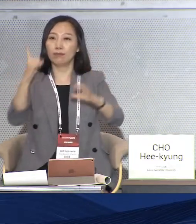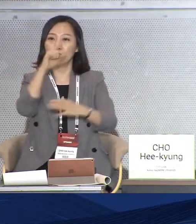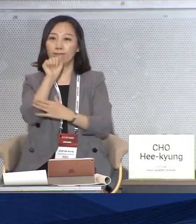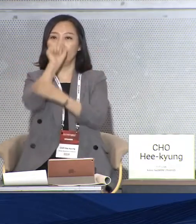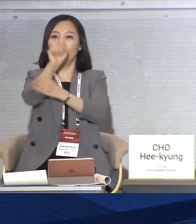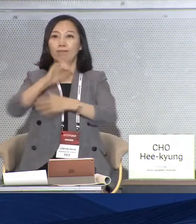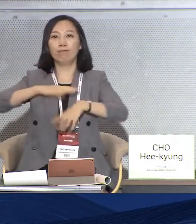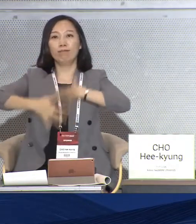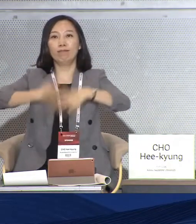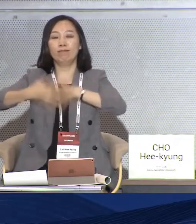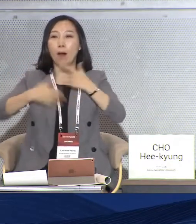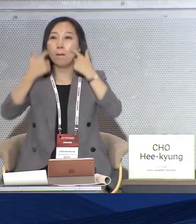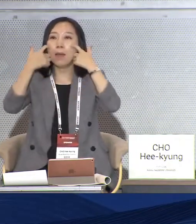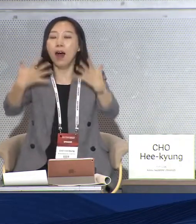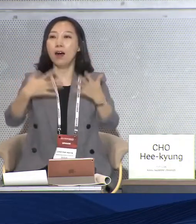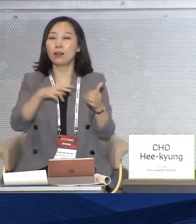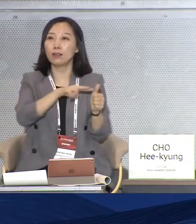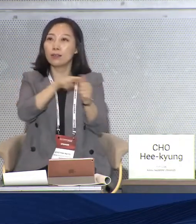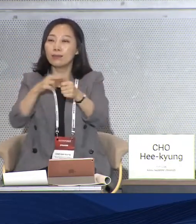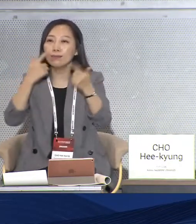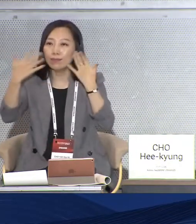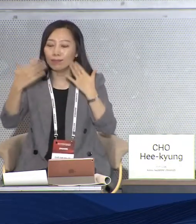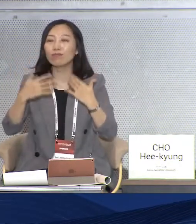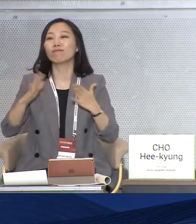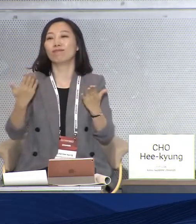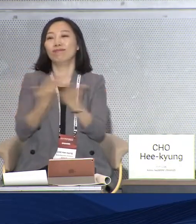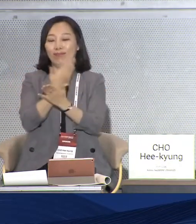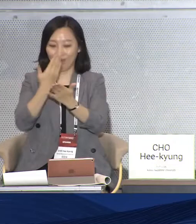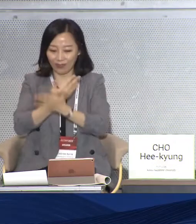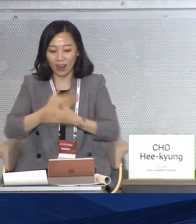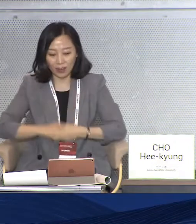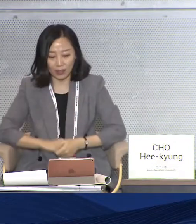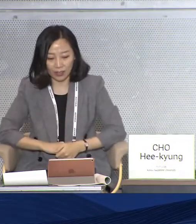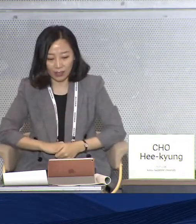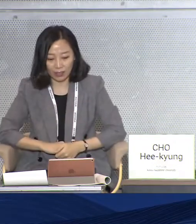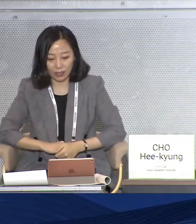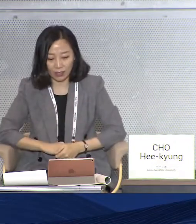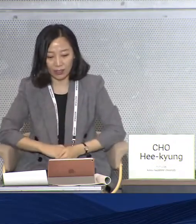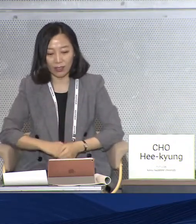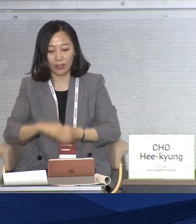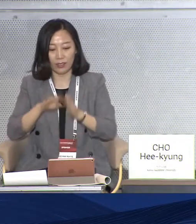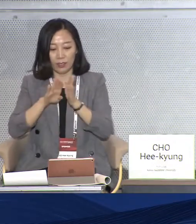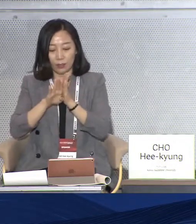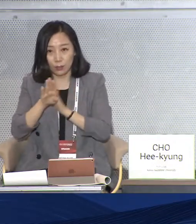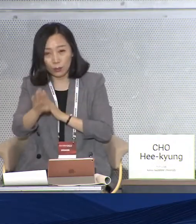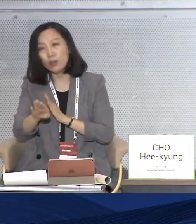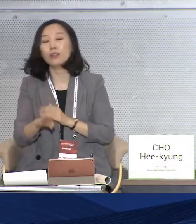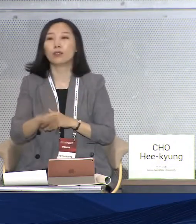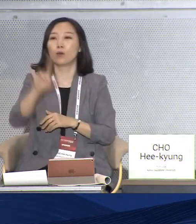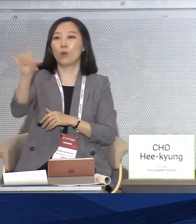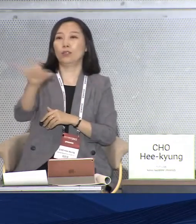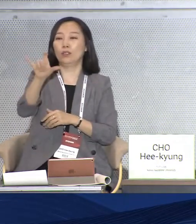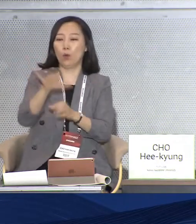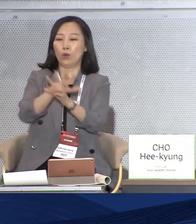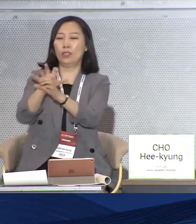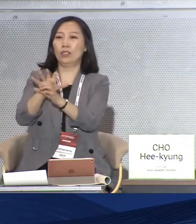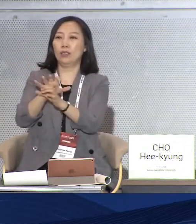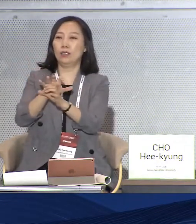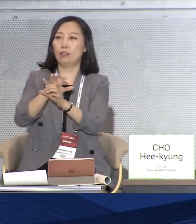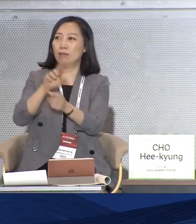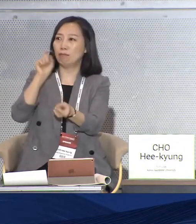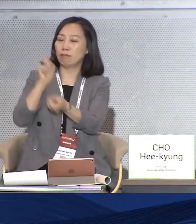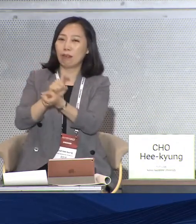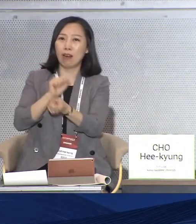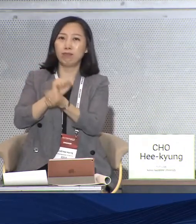disaster, there are a lot of text messages given, and more than just a text message,